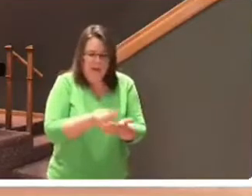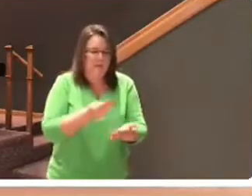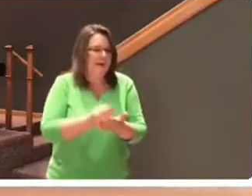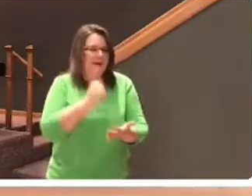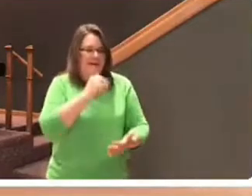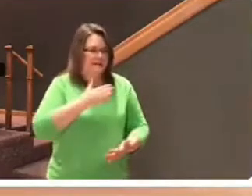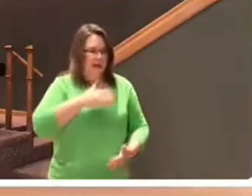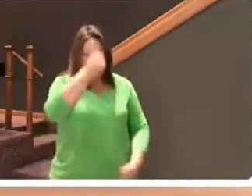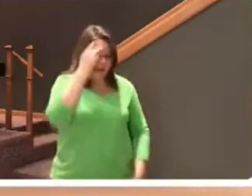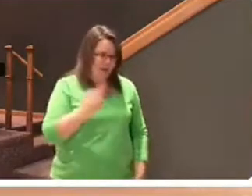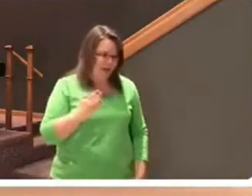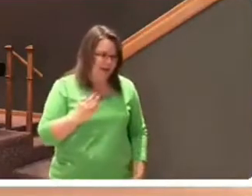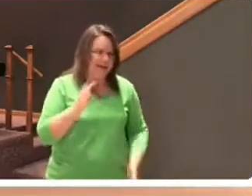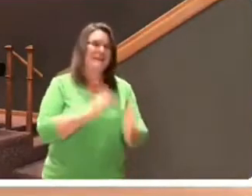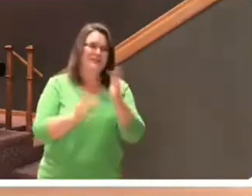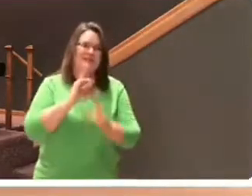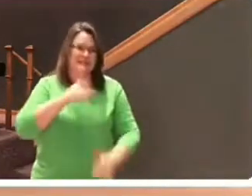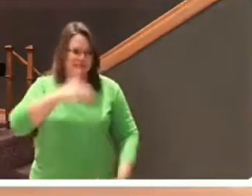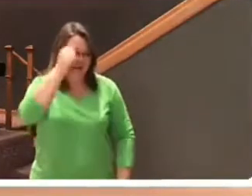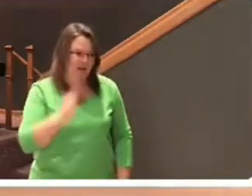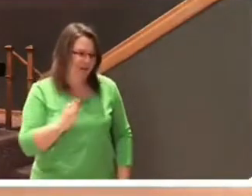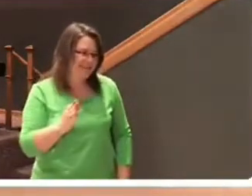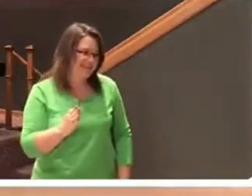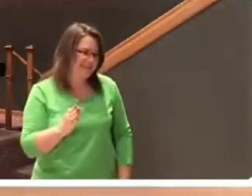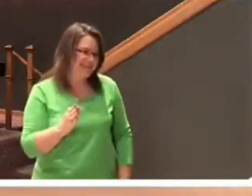my God. Jesus is.